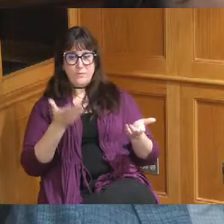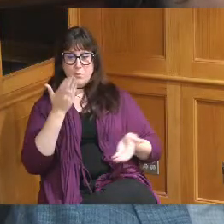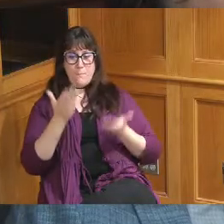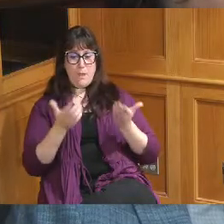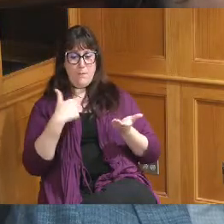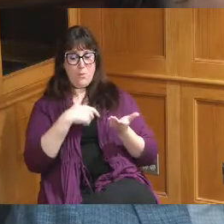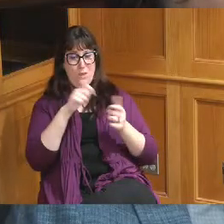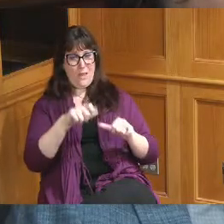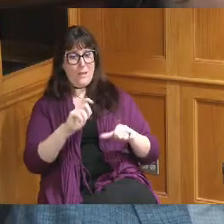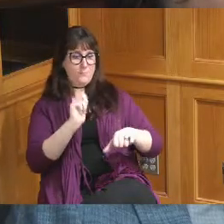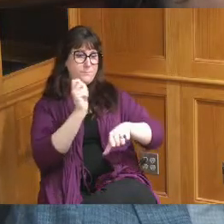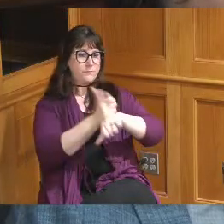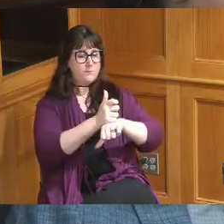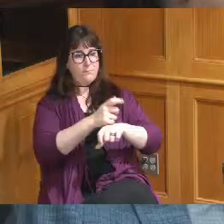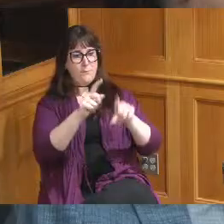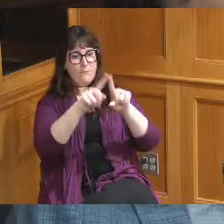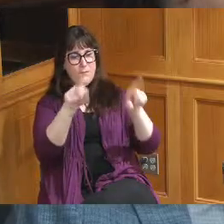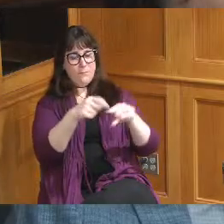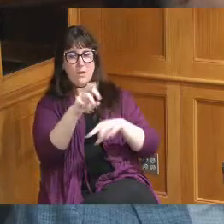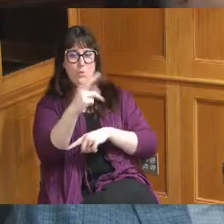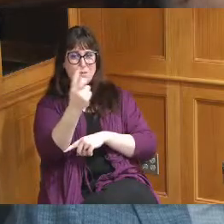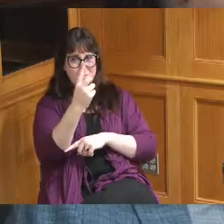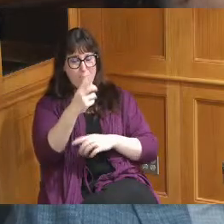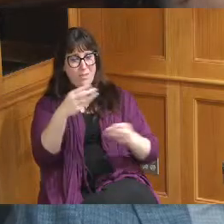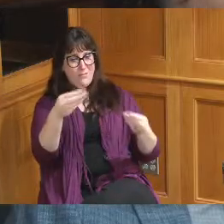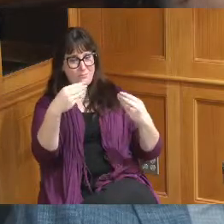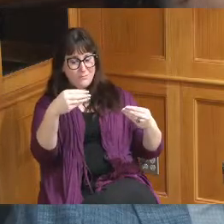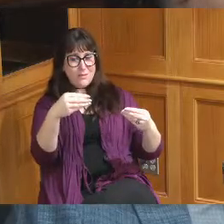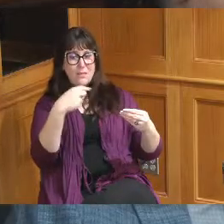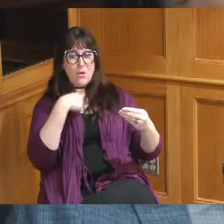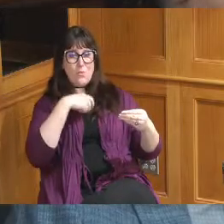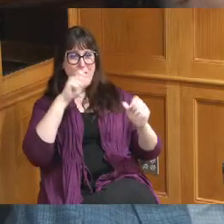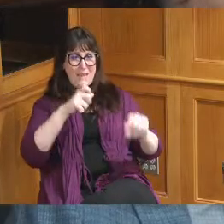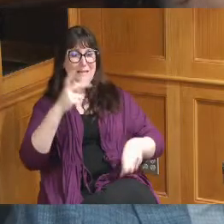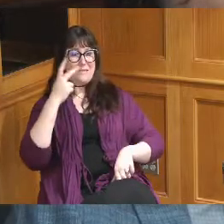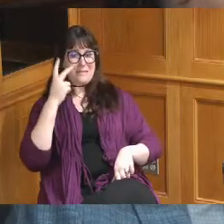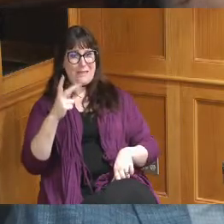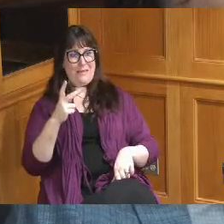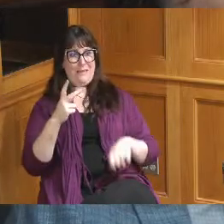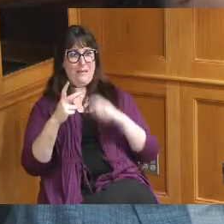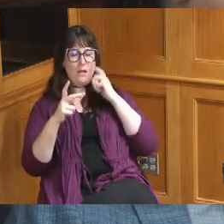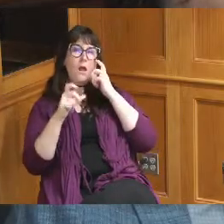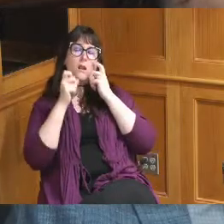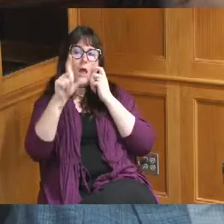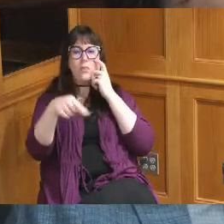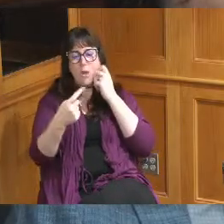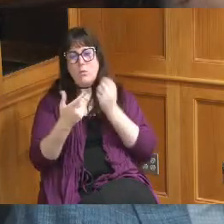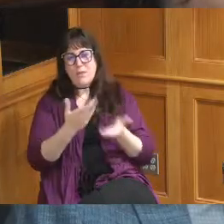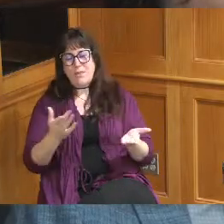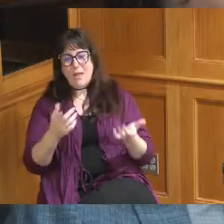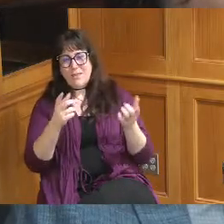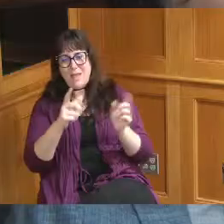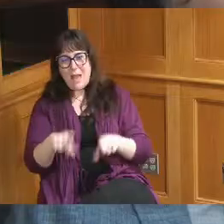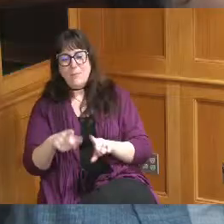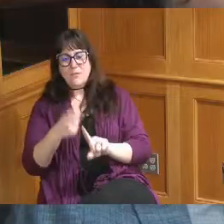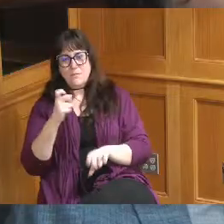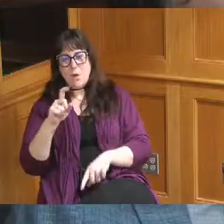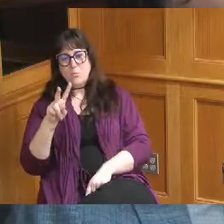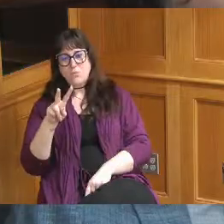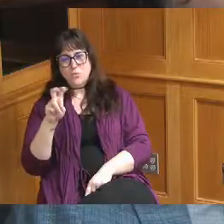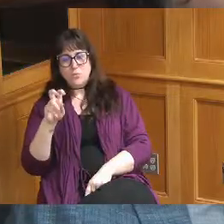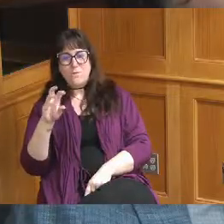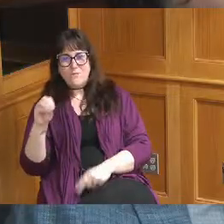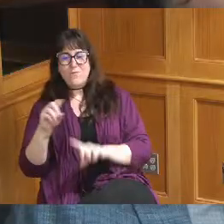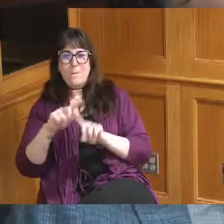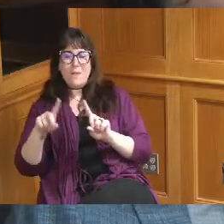historical markers could be something tangible that comes out of the 250. Not the only thing, because we got stuff all over. But I think that